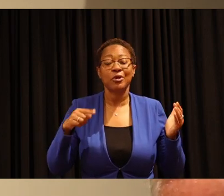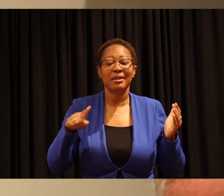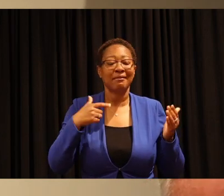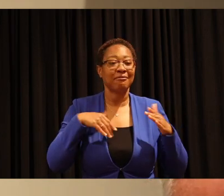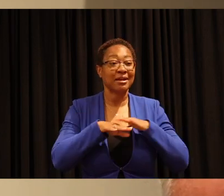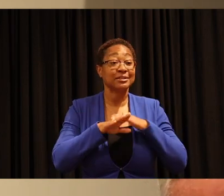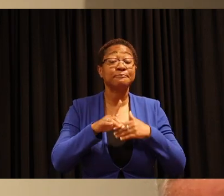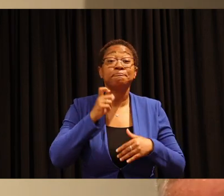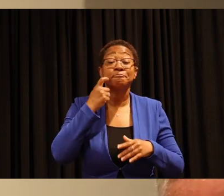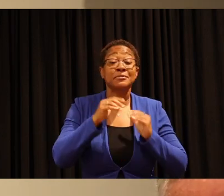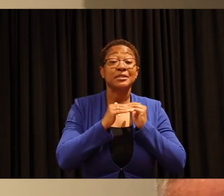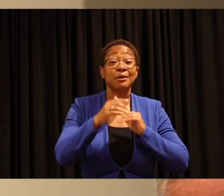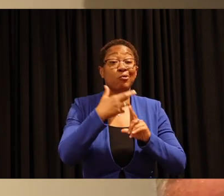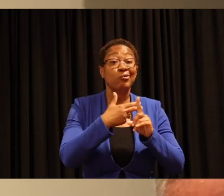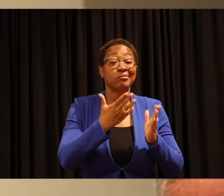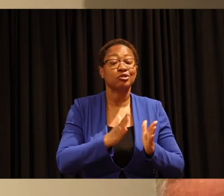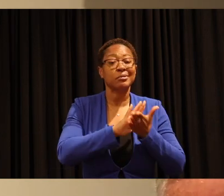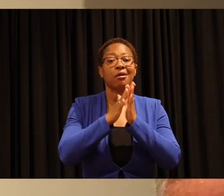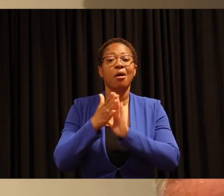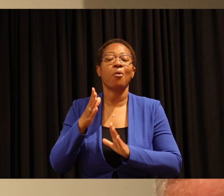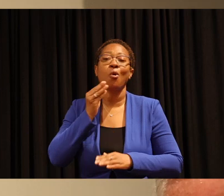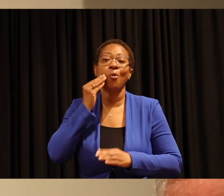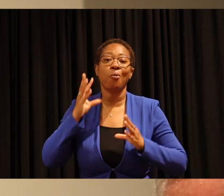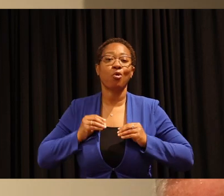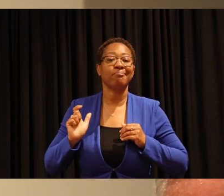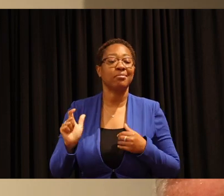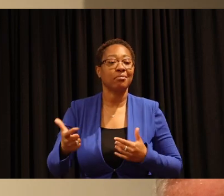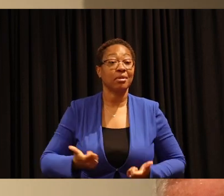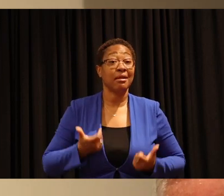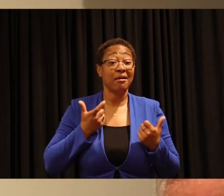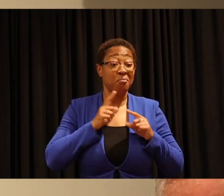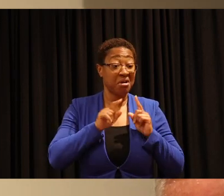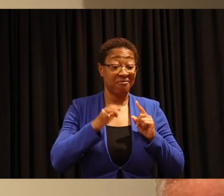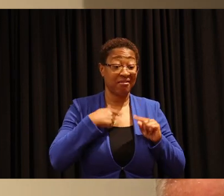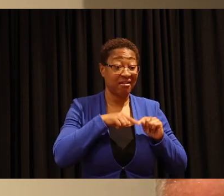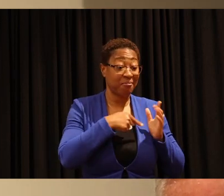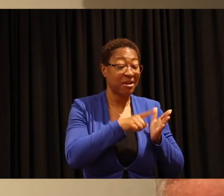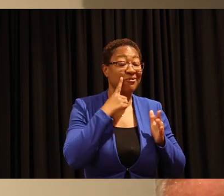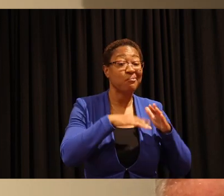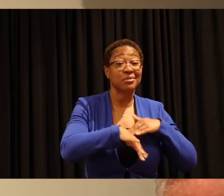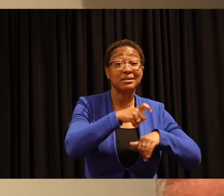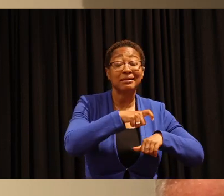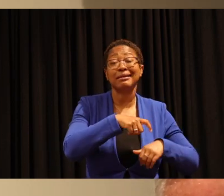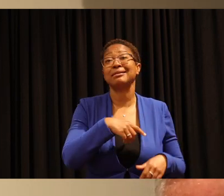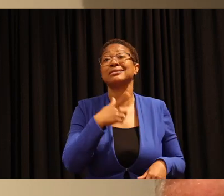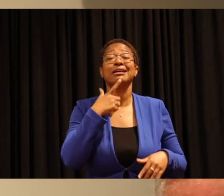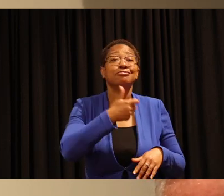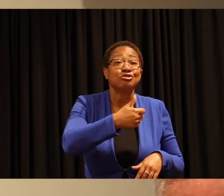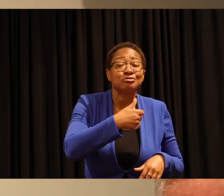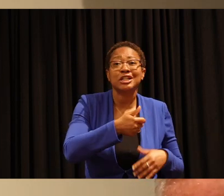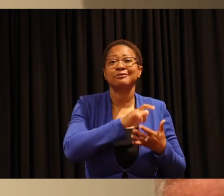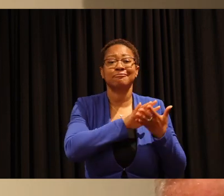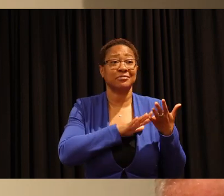know stable renters become homeowners. And if you can't pay for basic needs or childcare or transportation,